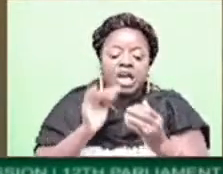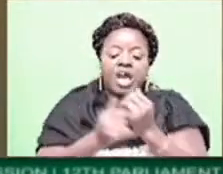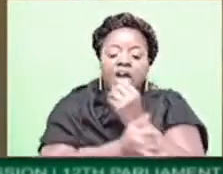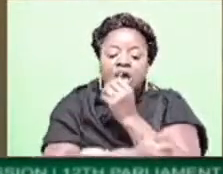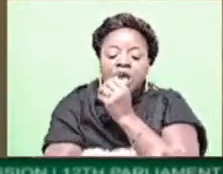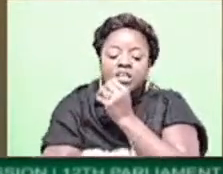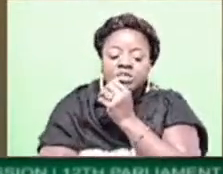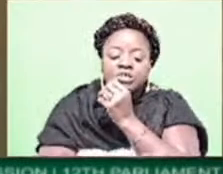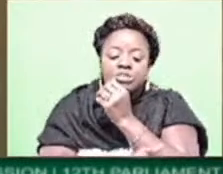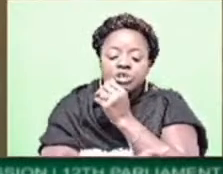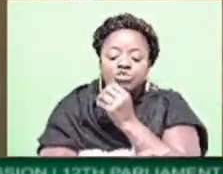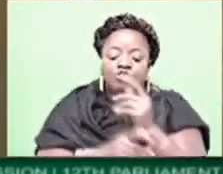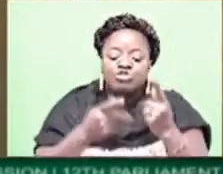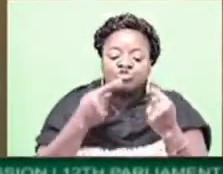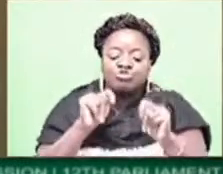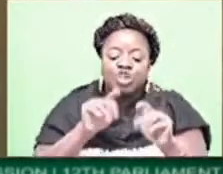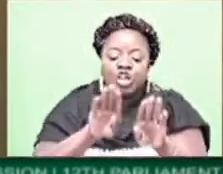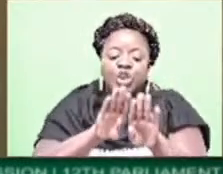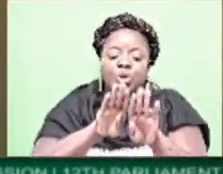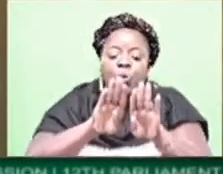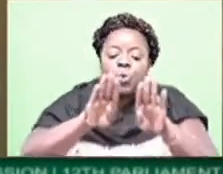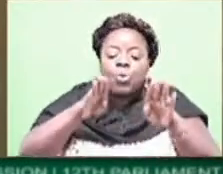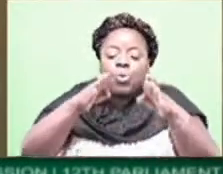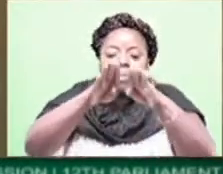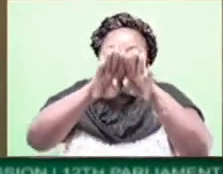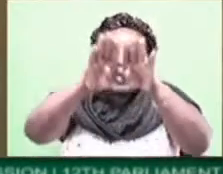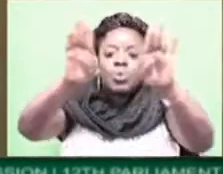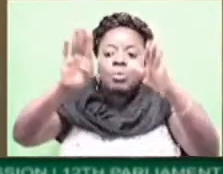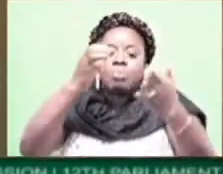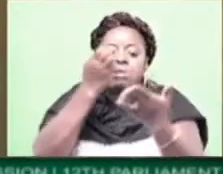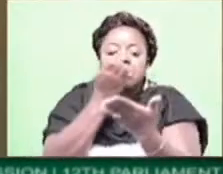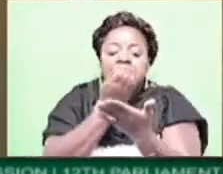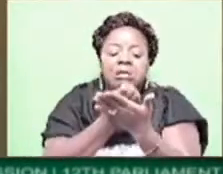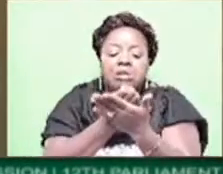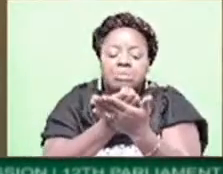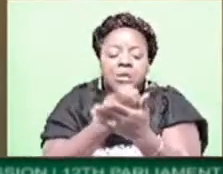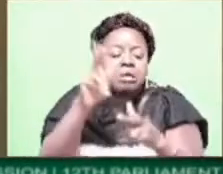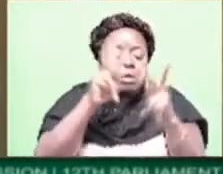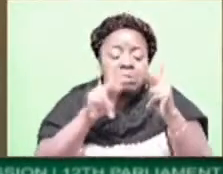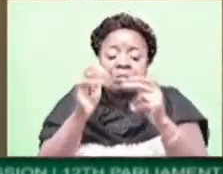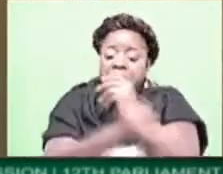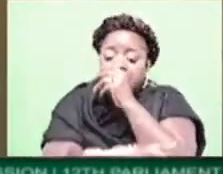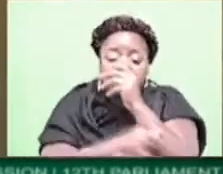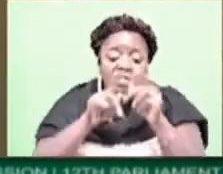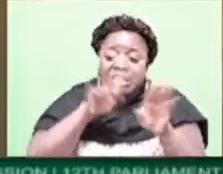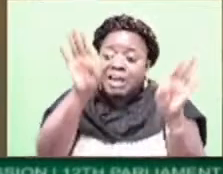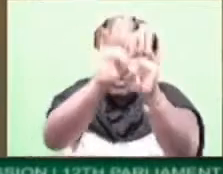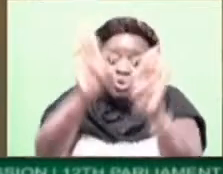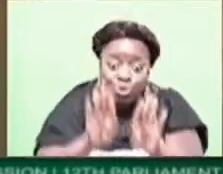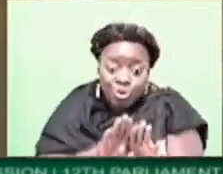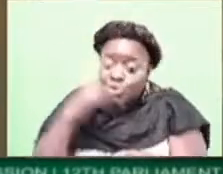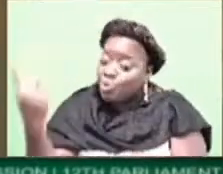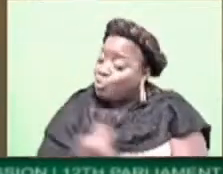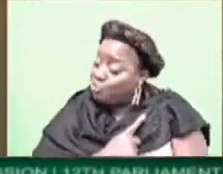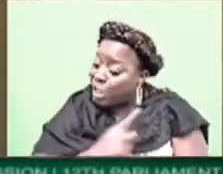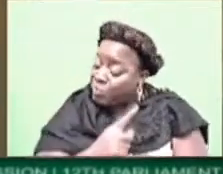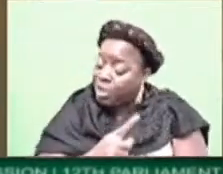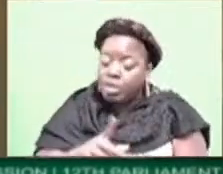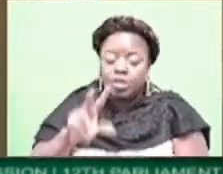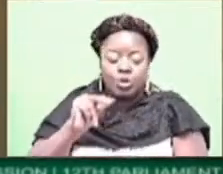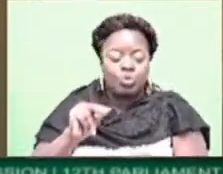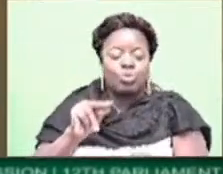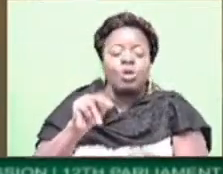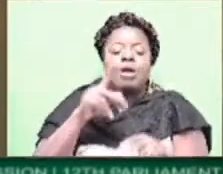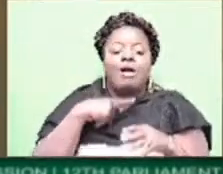economy, because no country can shut down forever, the wearing of masks and the public